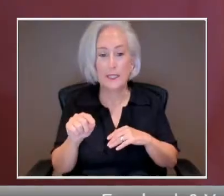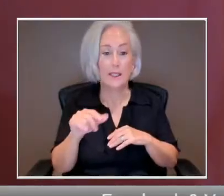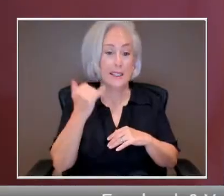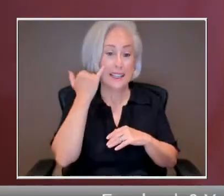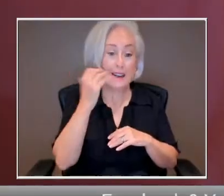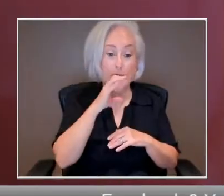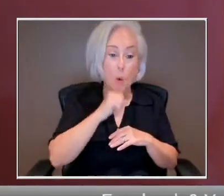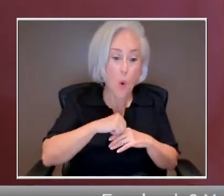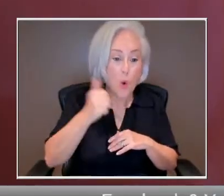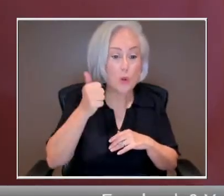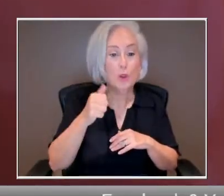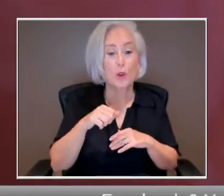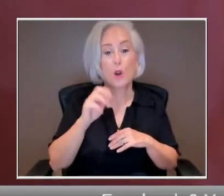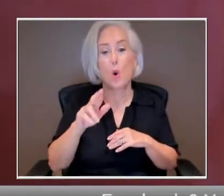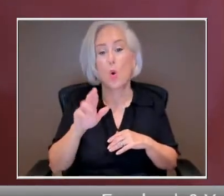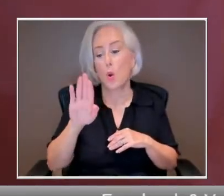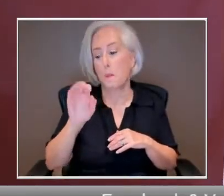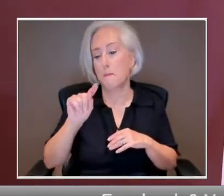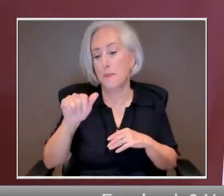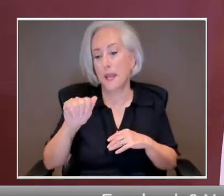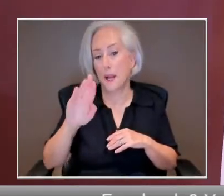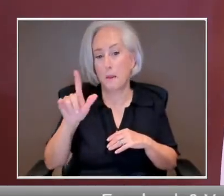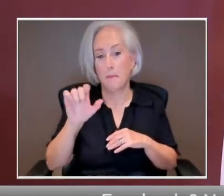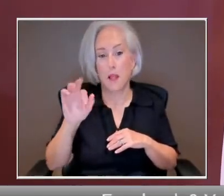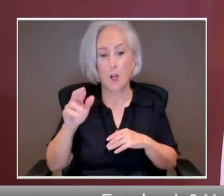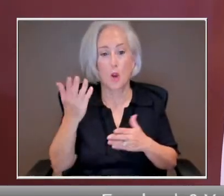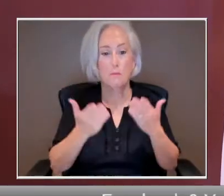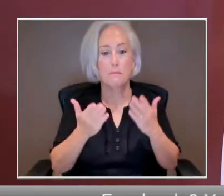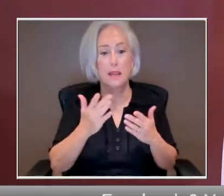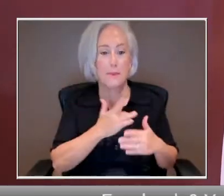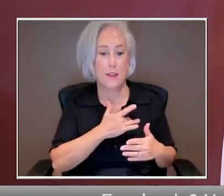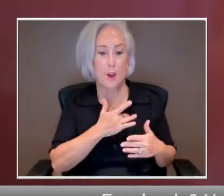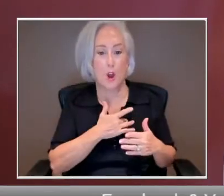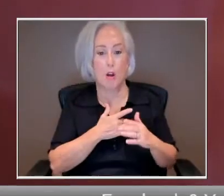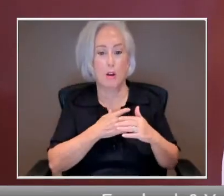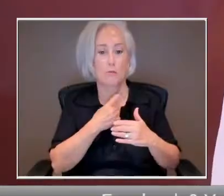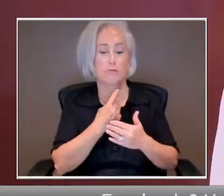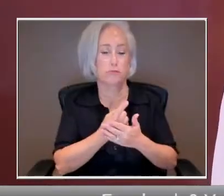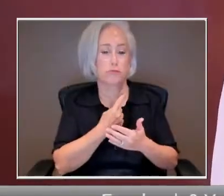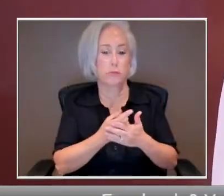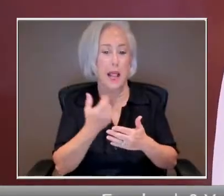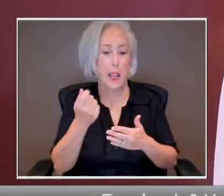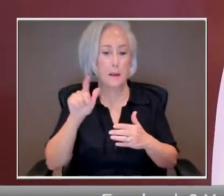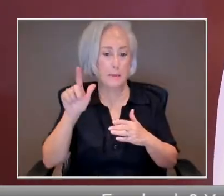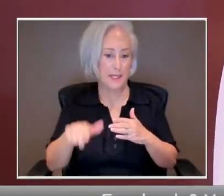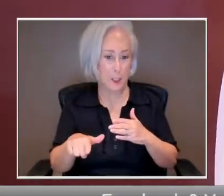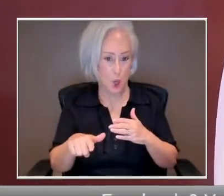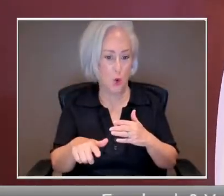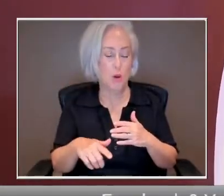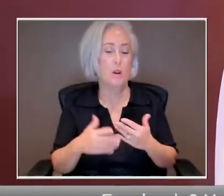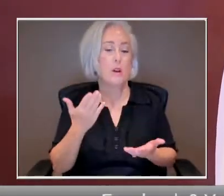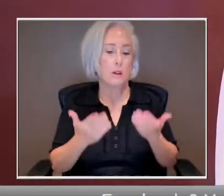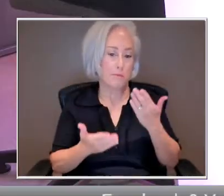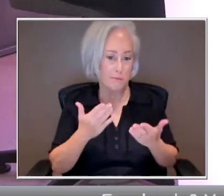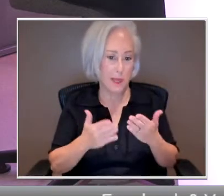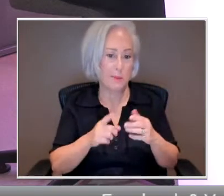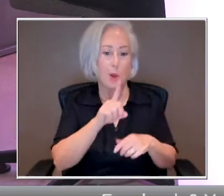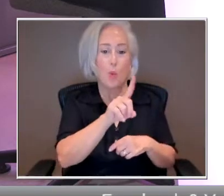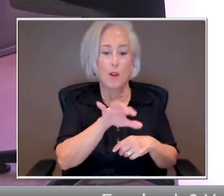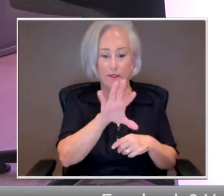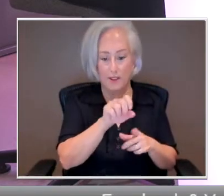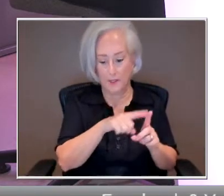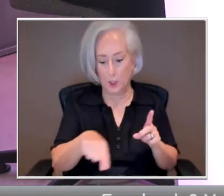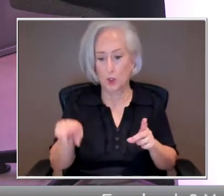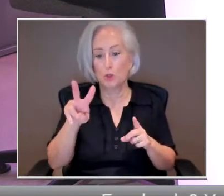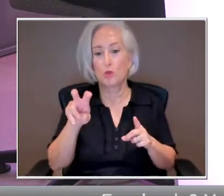beta blockers, then the heart rate is a little bit lower. Okay. So it can go anywhere between 150 to 220 for that reason. So Nicole was describing